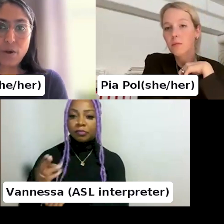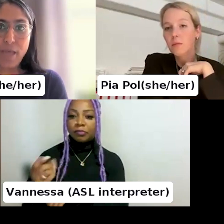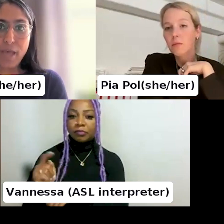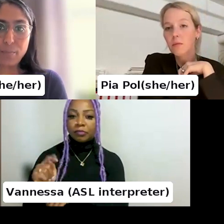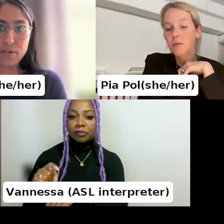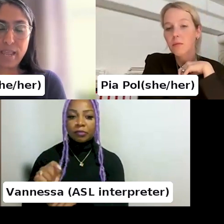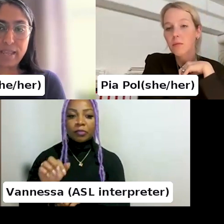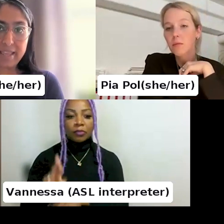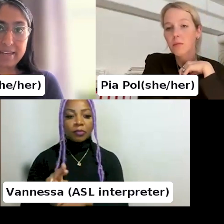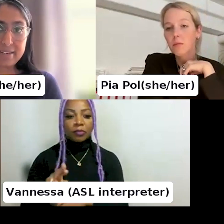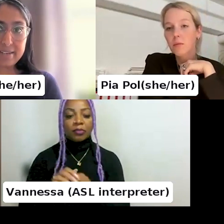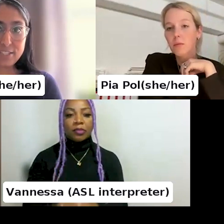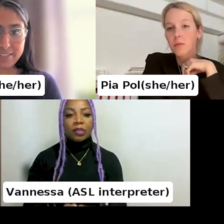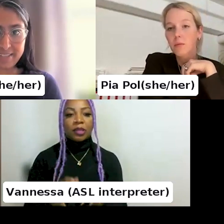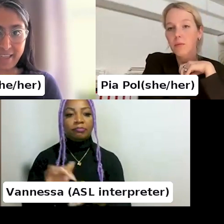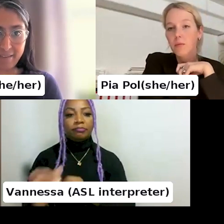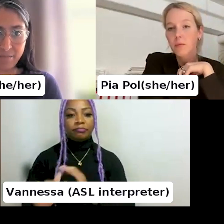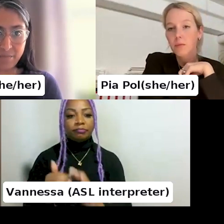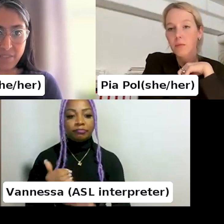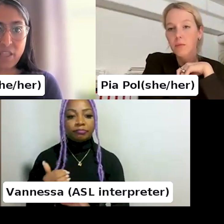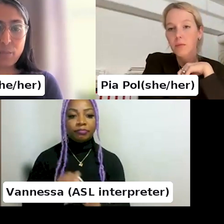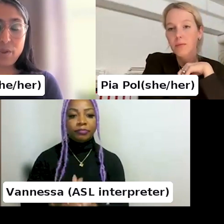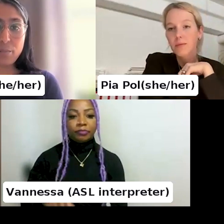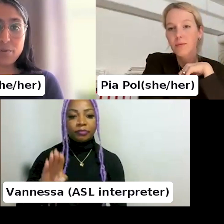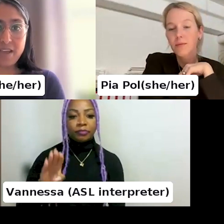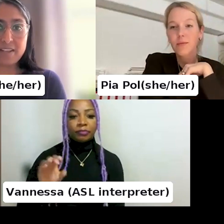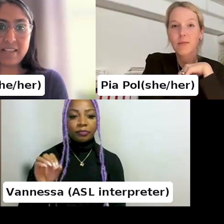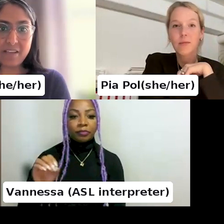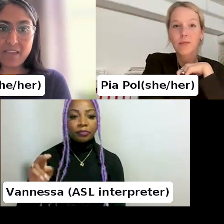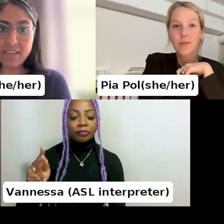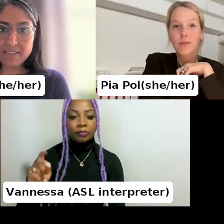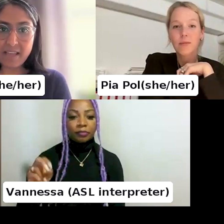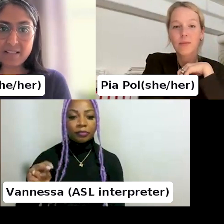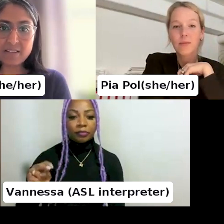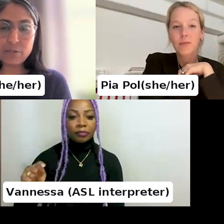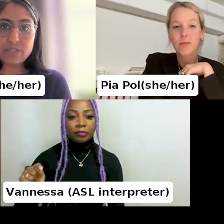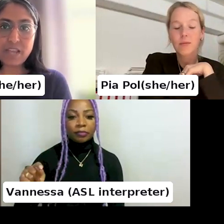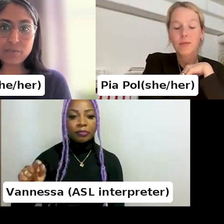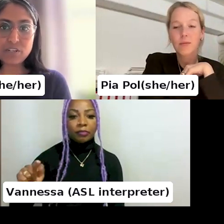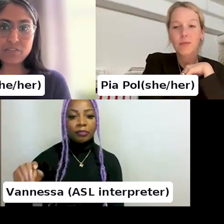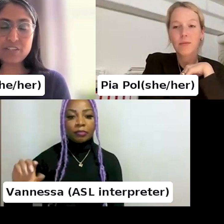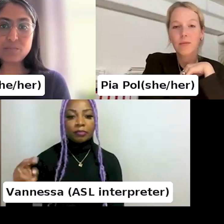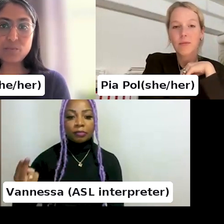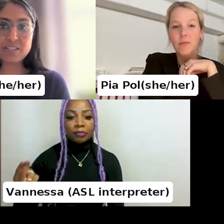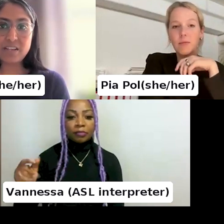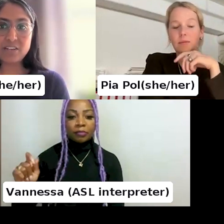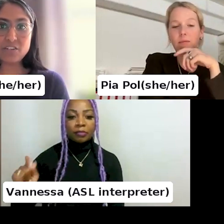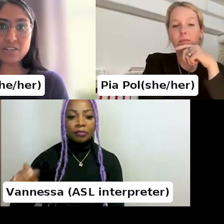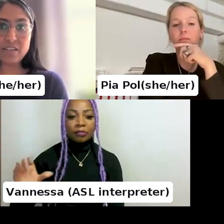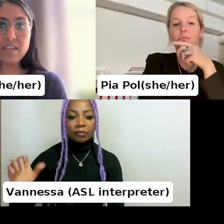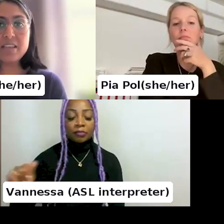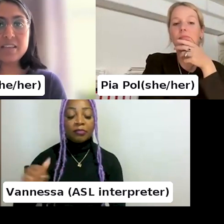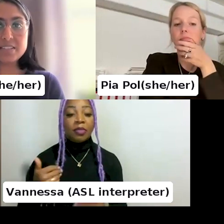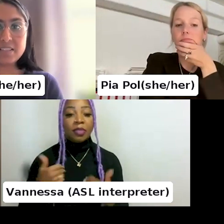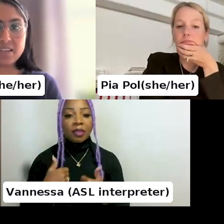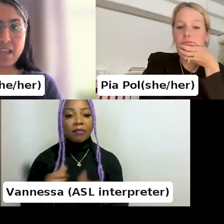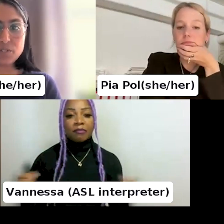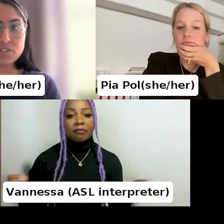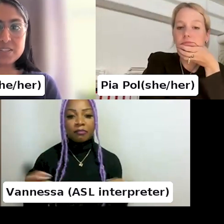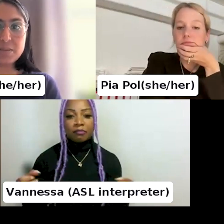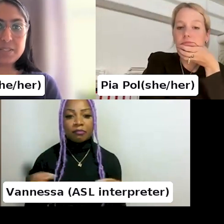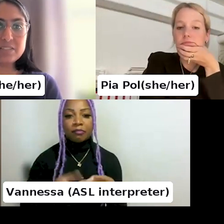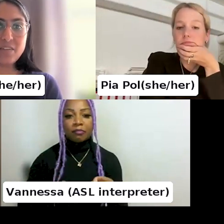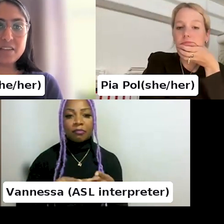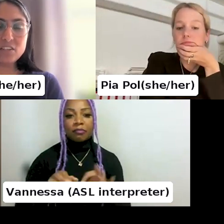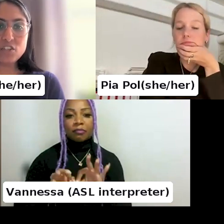techforum at booknetcanada.ca. We are providing live ASL and closed captioning for this presentation. To see the